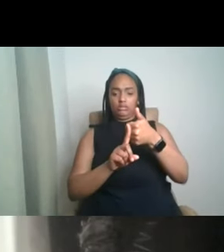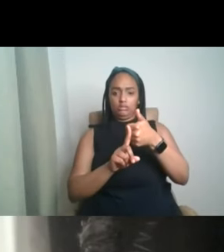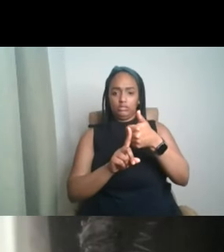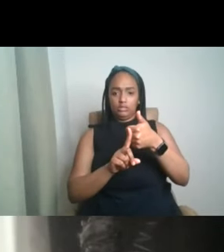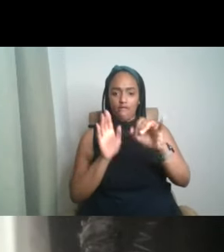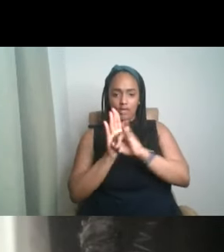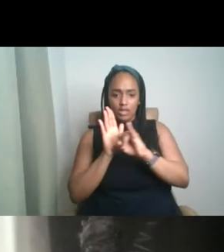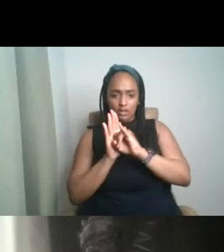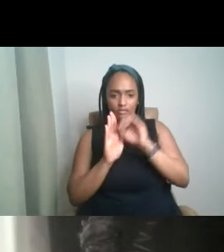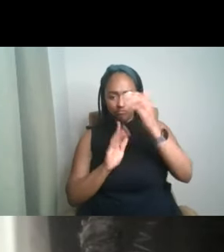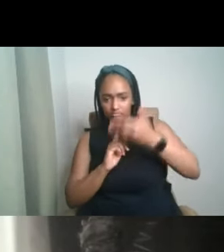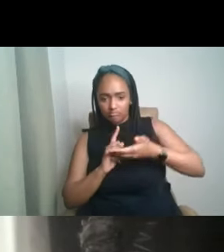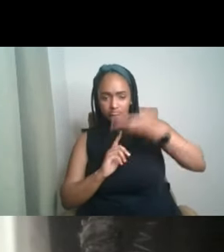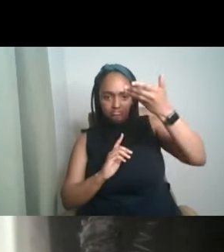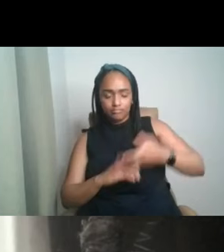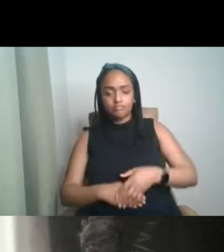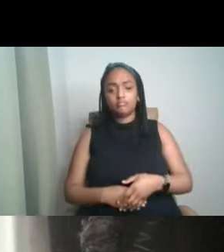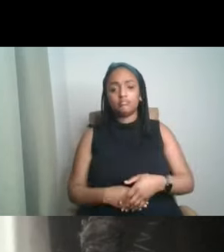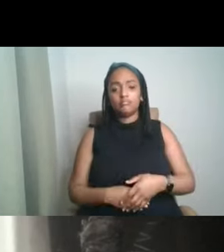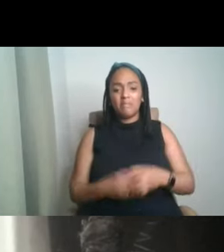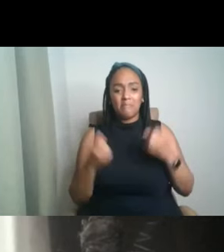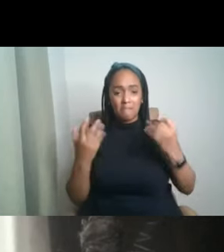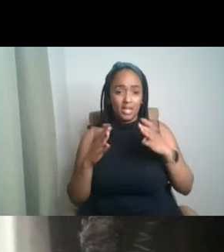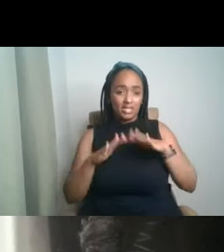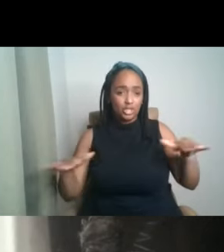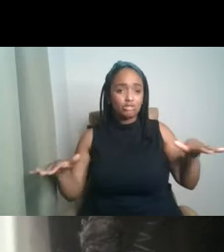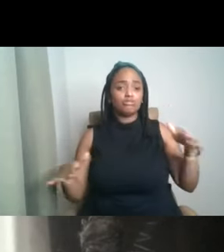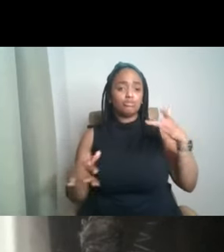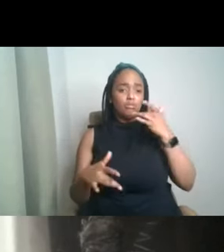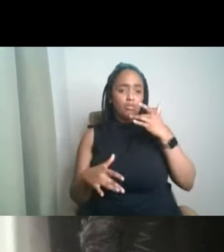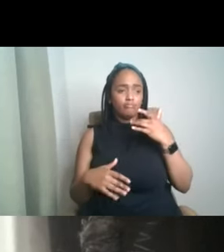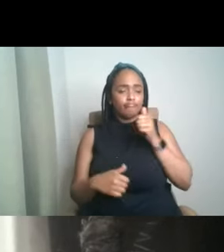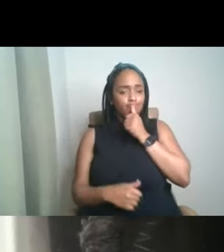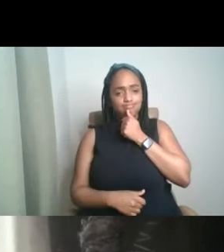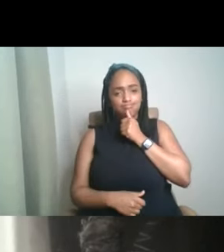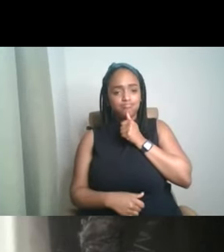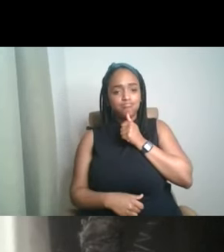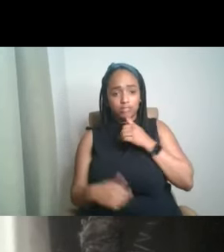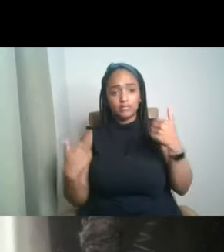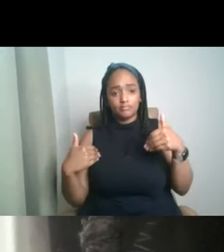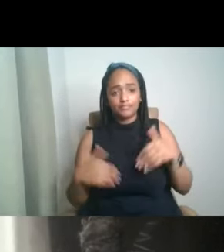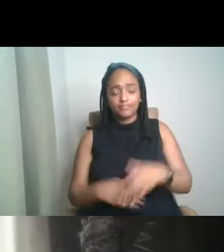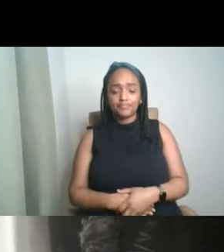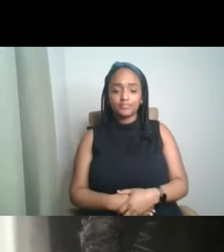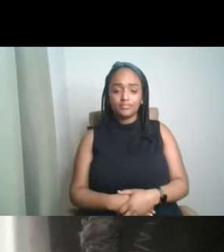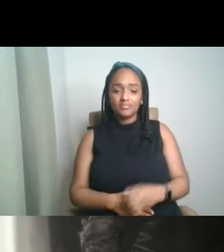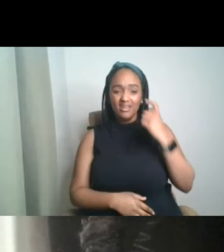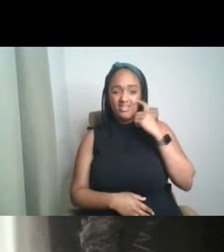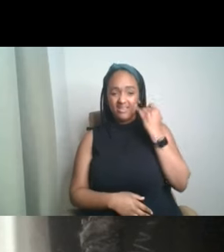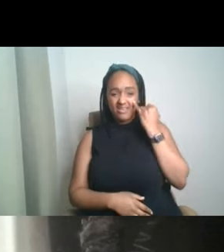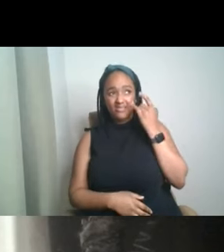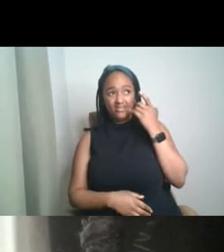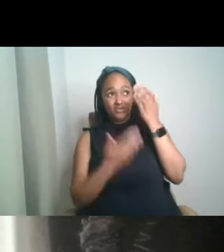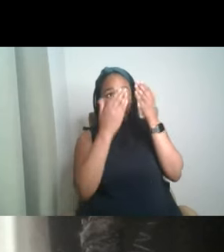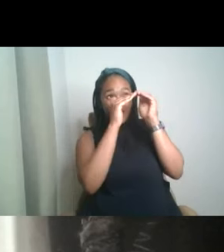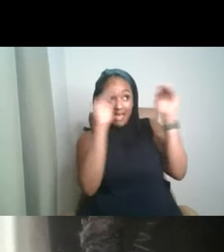something that a lot of kids have to deal with. And I think if there was a heaven or hell in